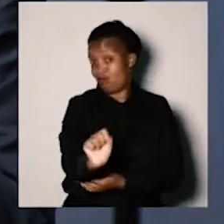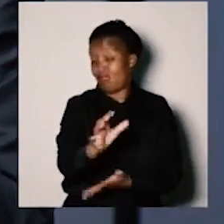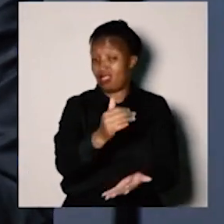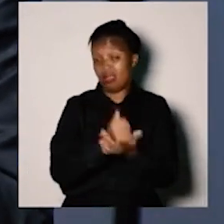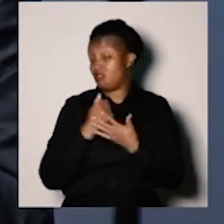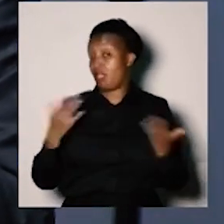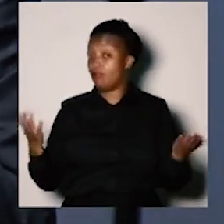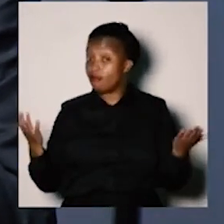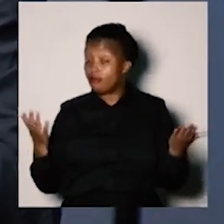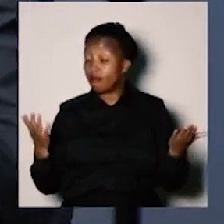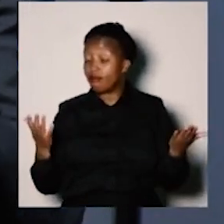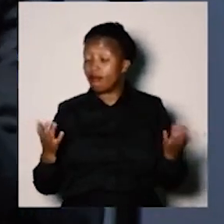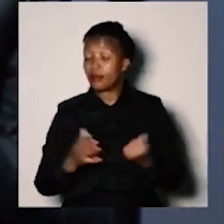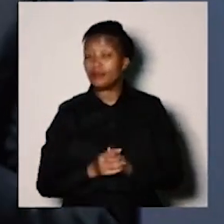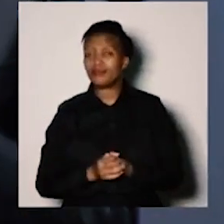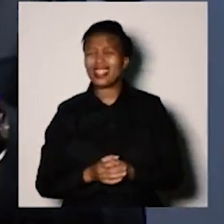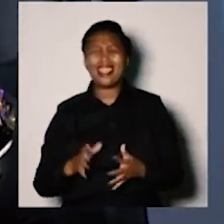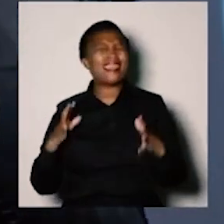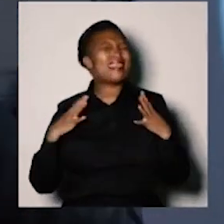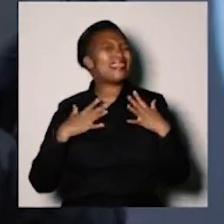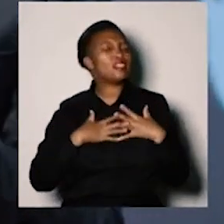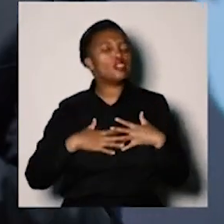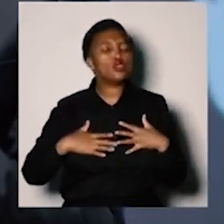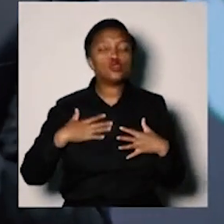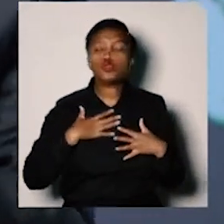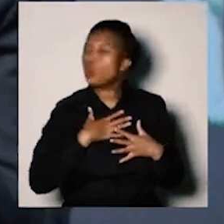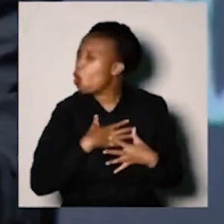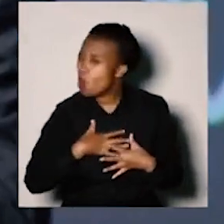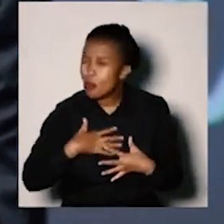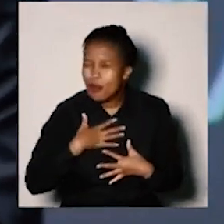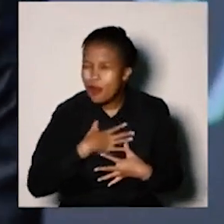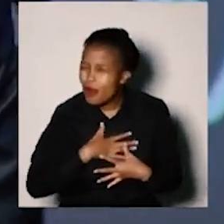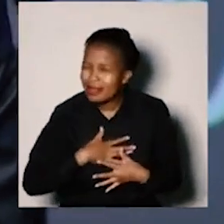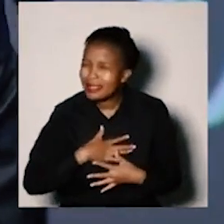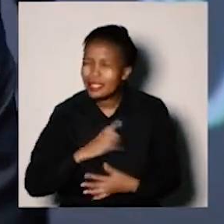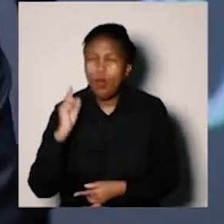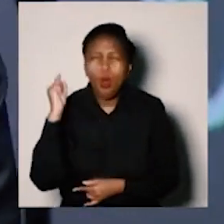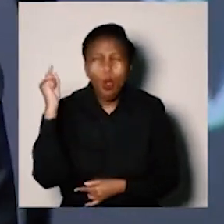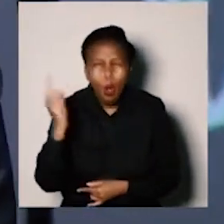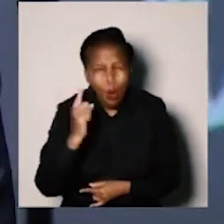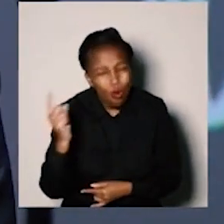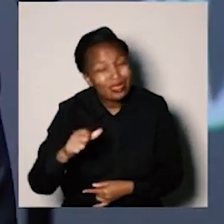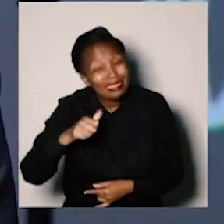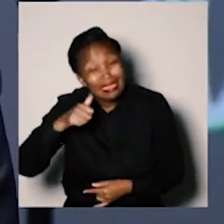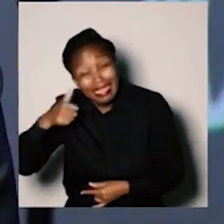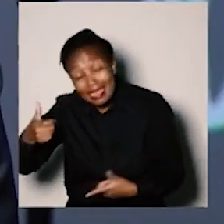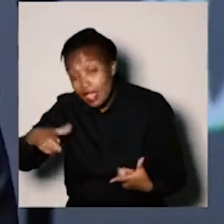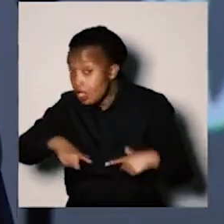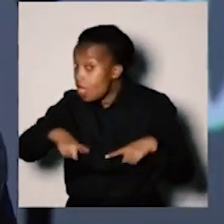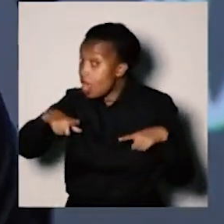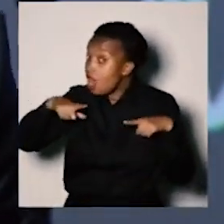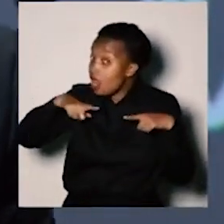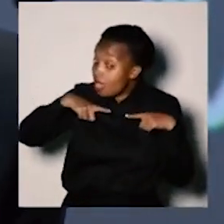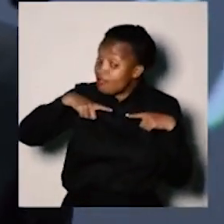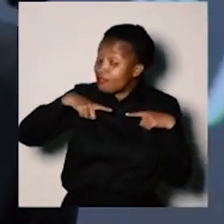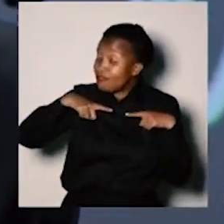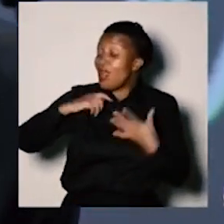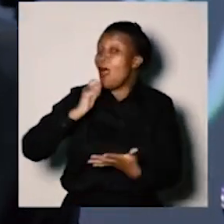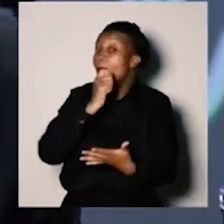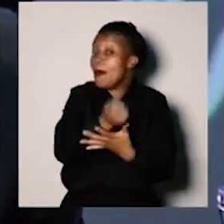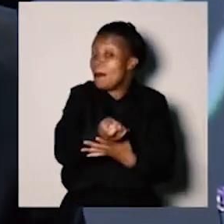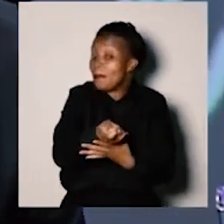it. It is so precious that only another life could buy your